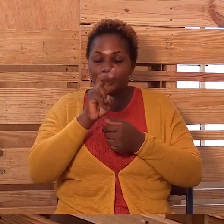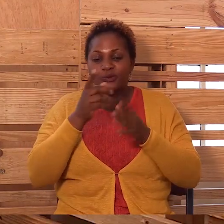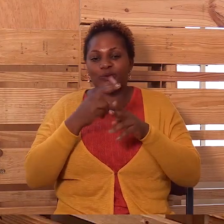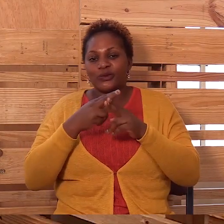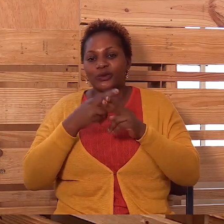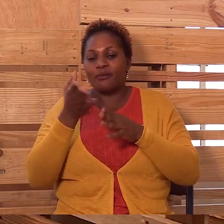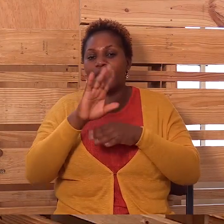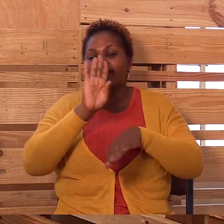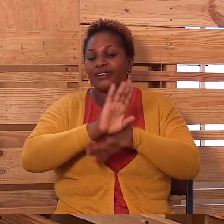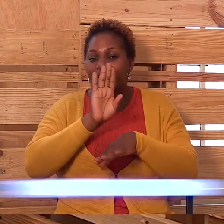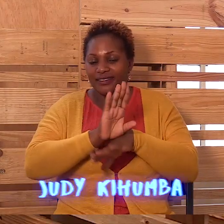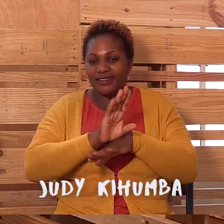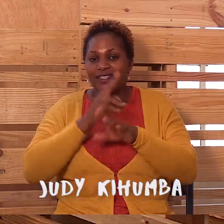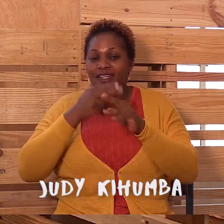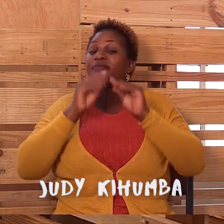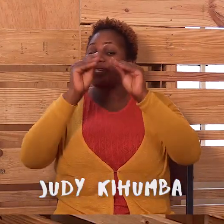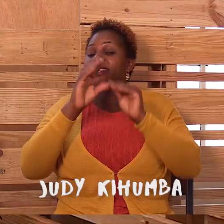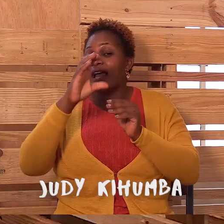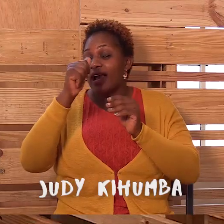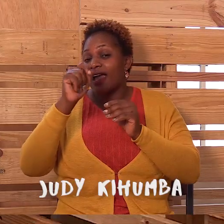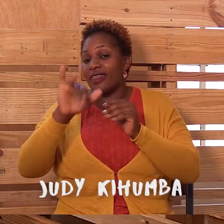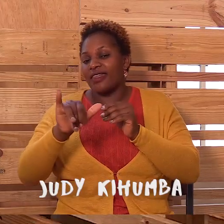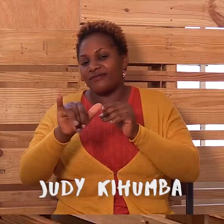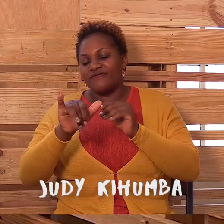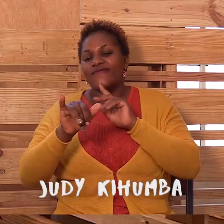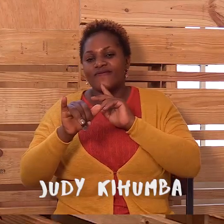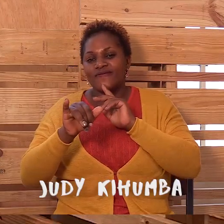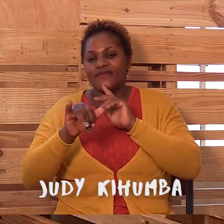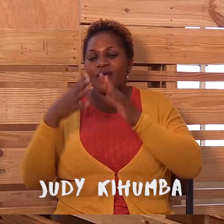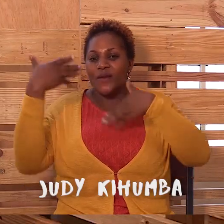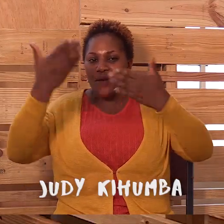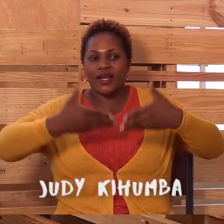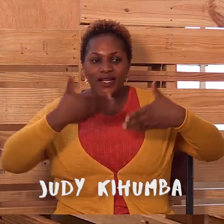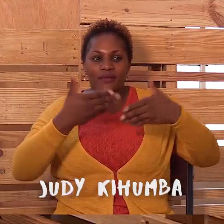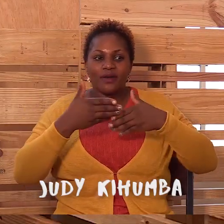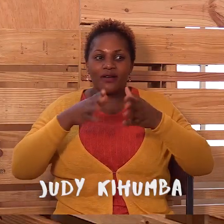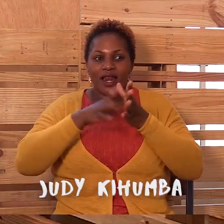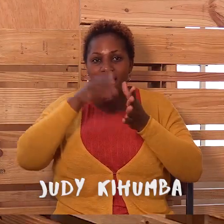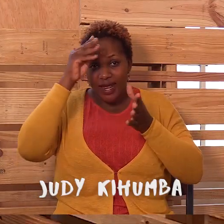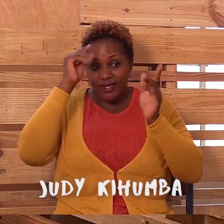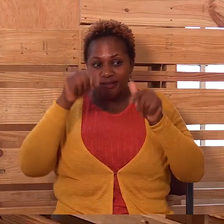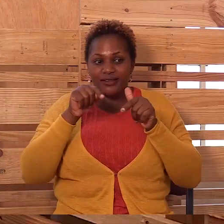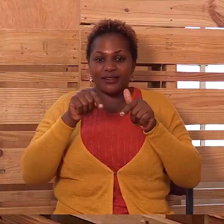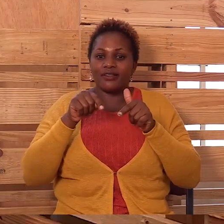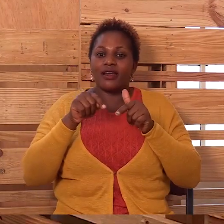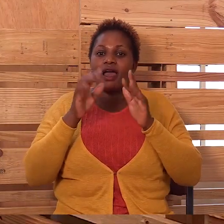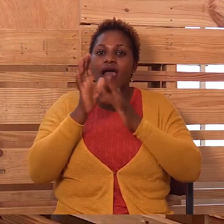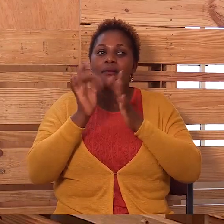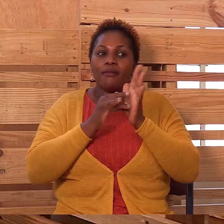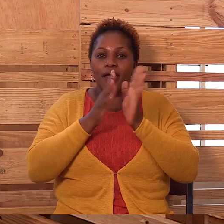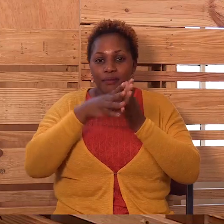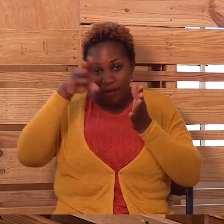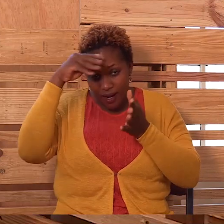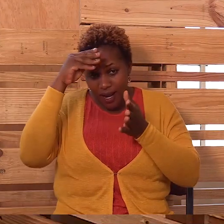soon back here in St. Andrew's Church. My name is Teacher Catherine, and I want to welcome you to our lesson today.